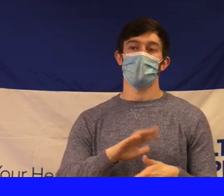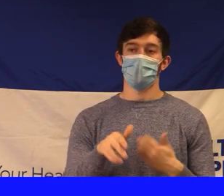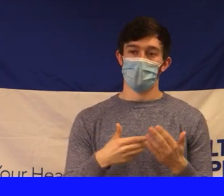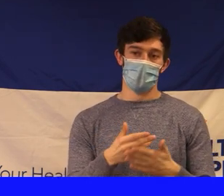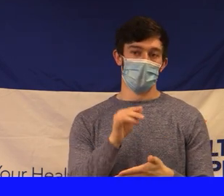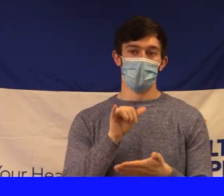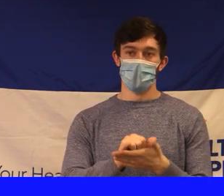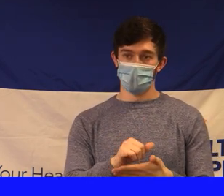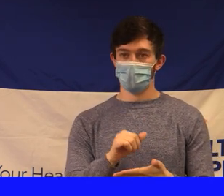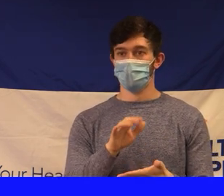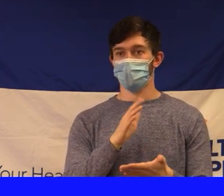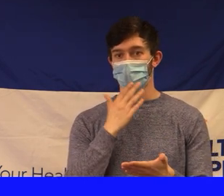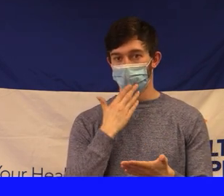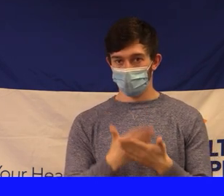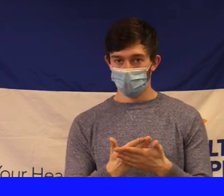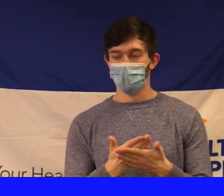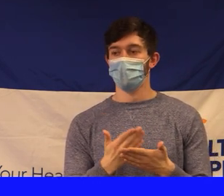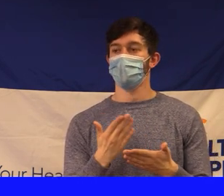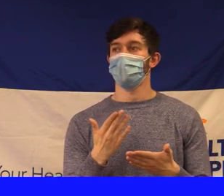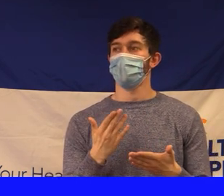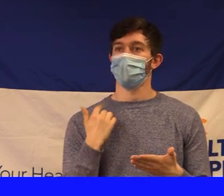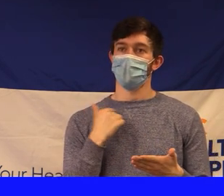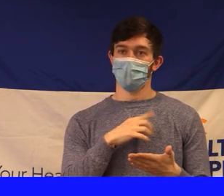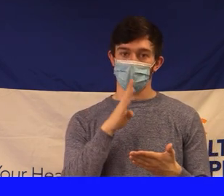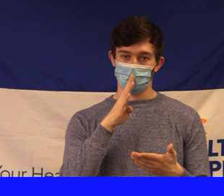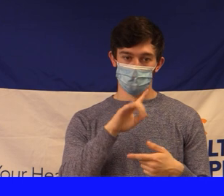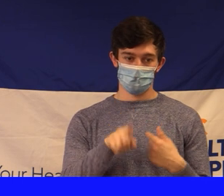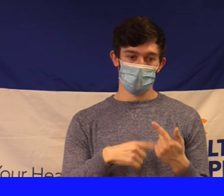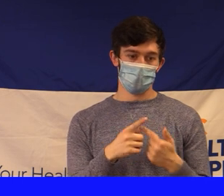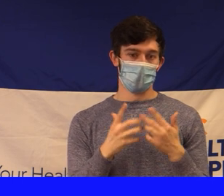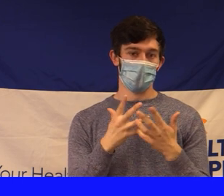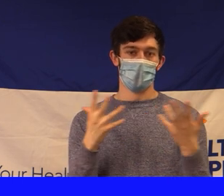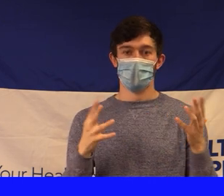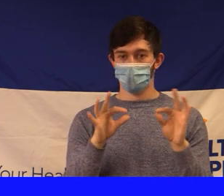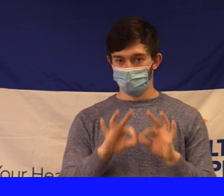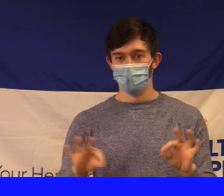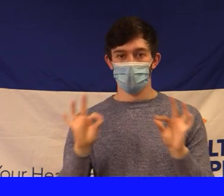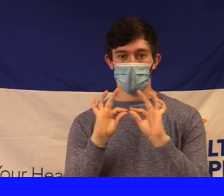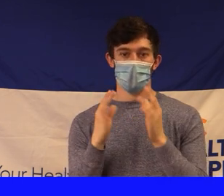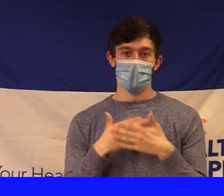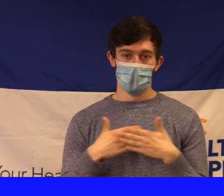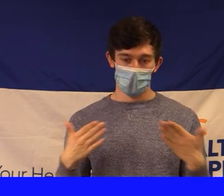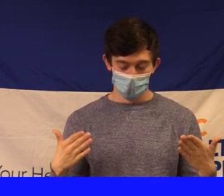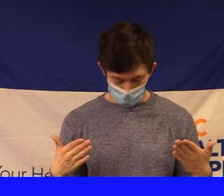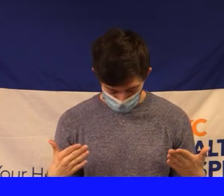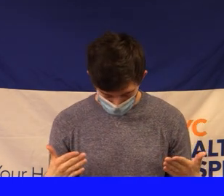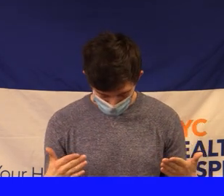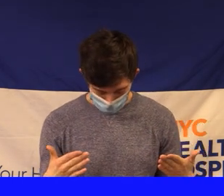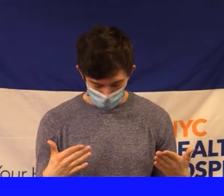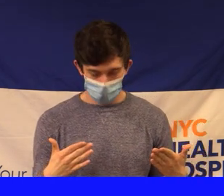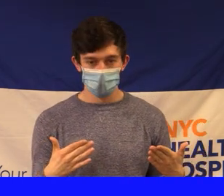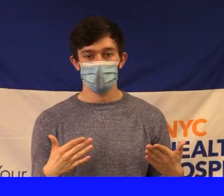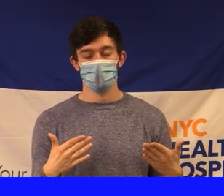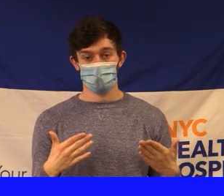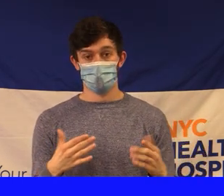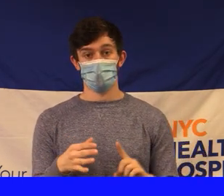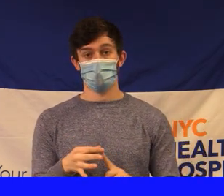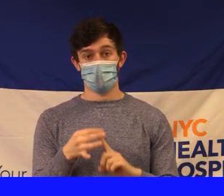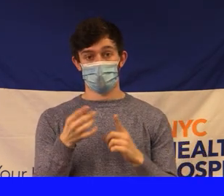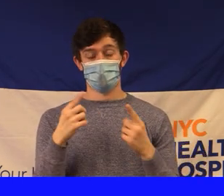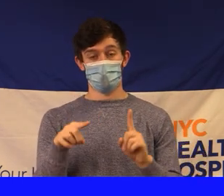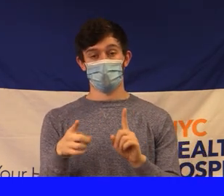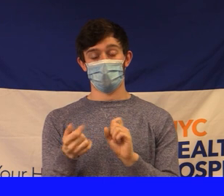it, really, really important and obviously critical for having seen us through COVID as it did.